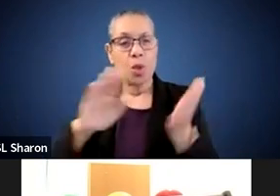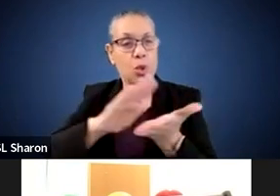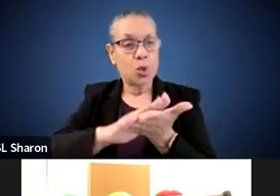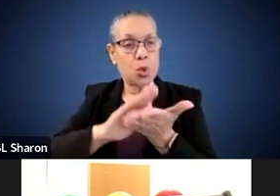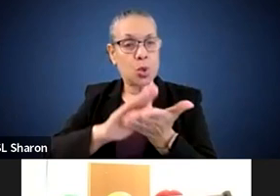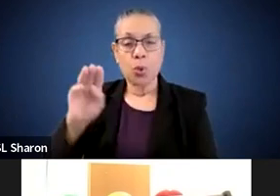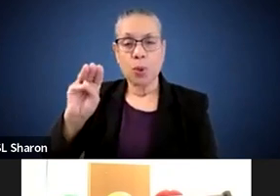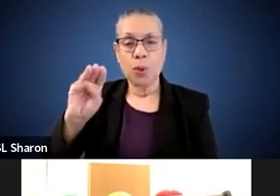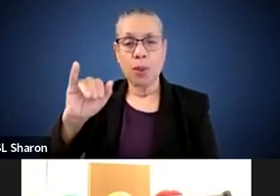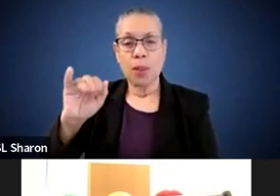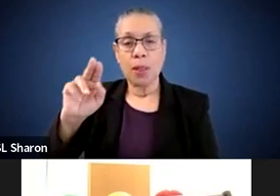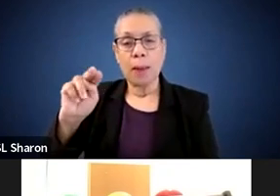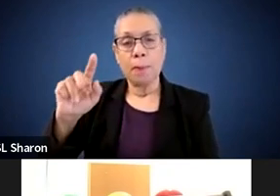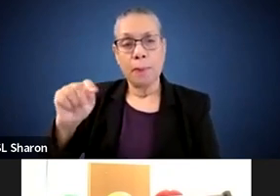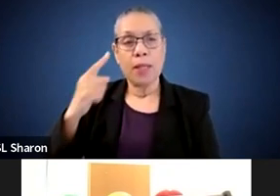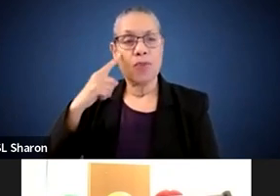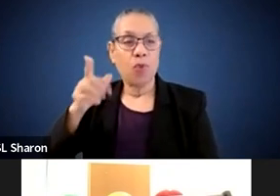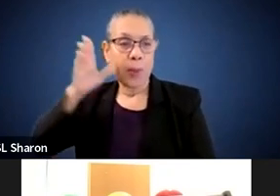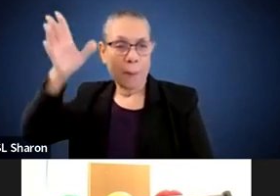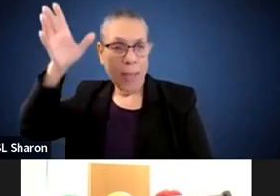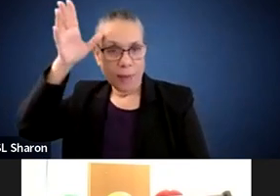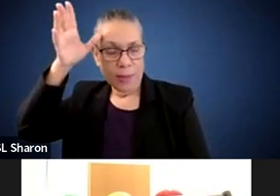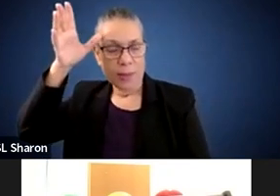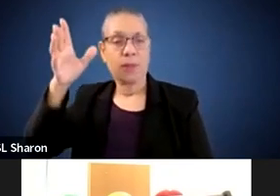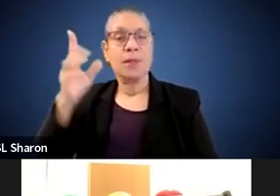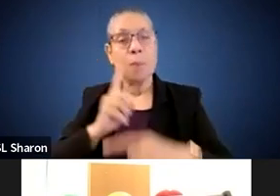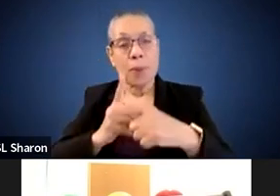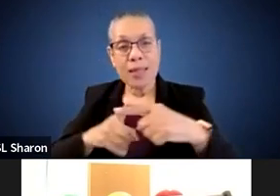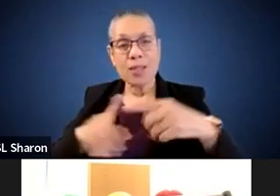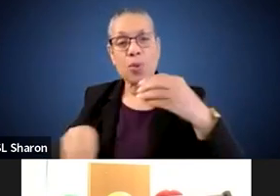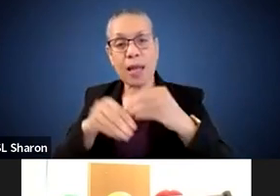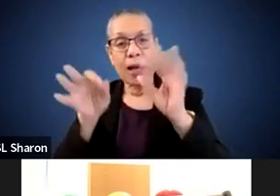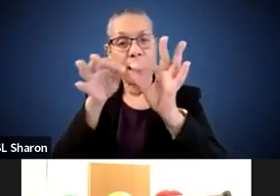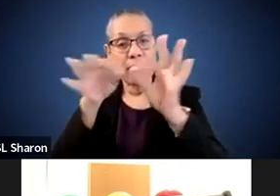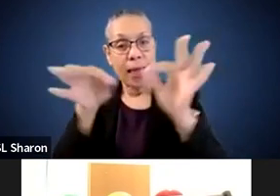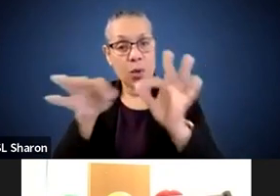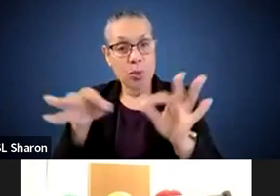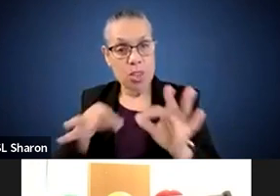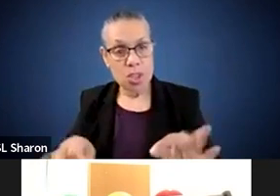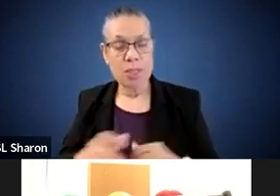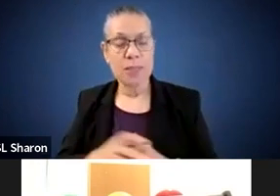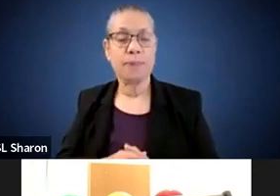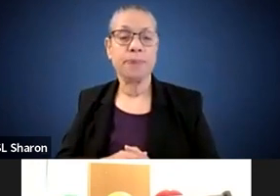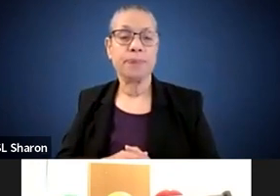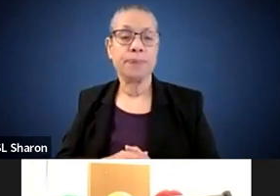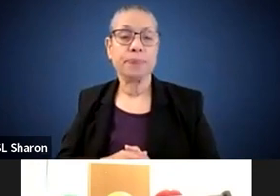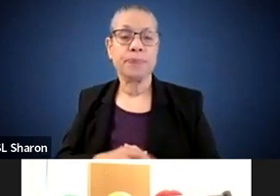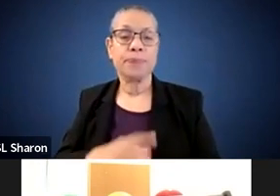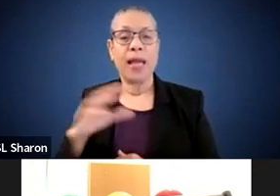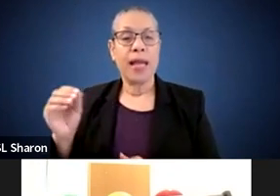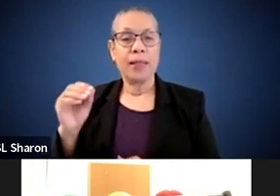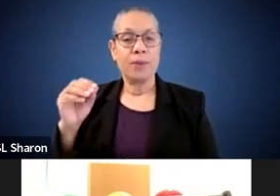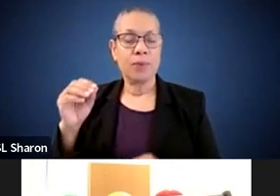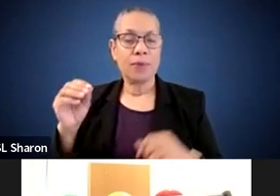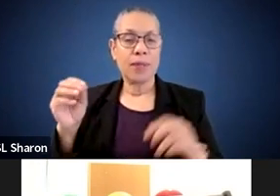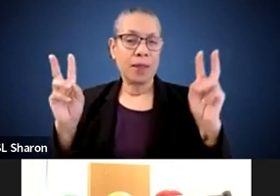for the parent in that experience also all the different languages that I shared earlier um and then I think this idea of the pop-ups right which we